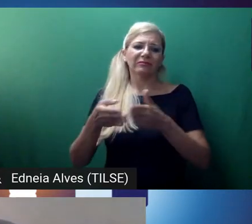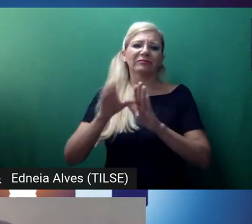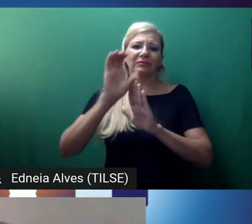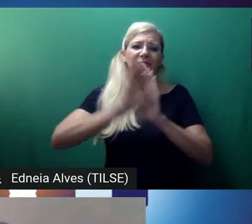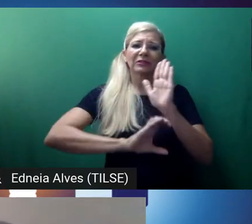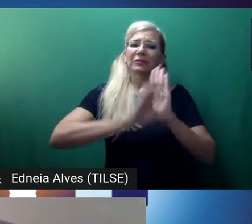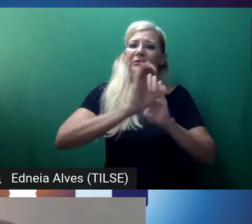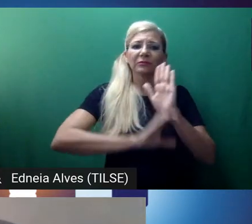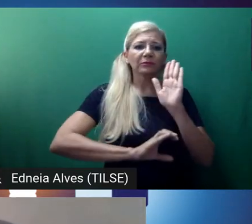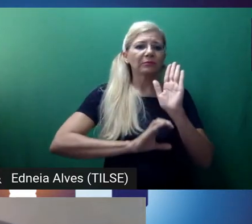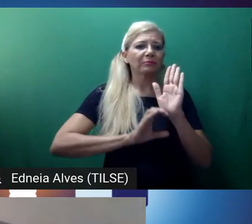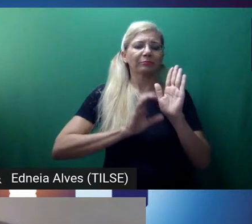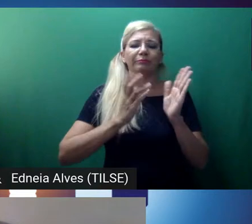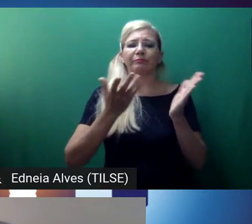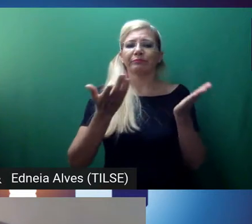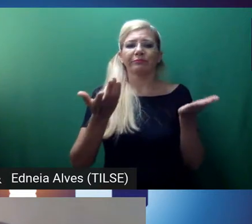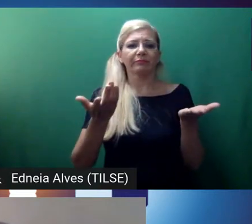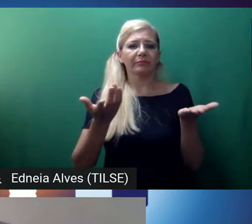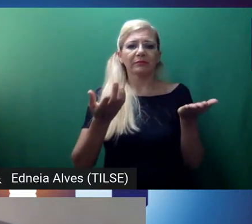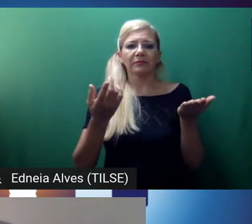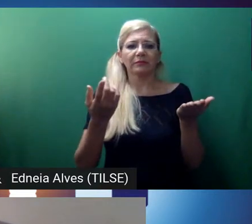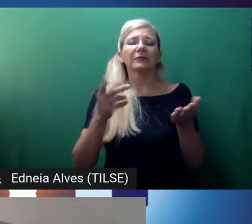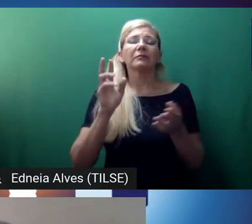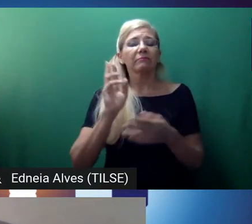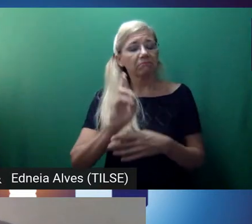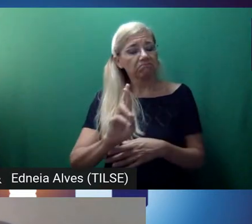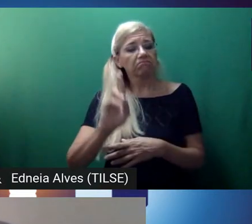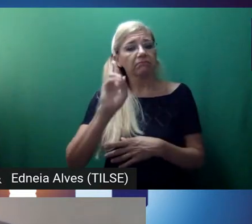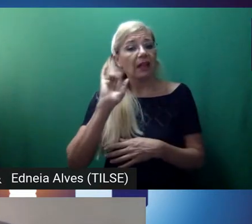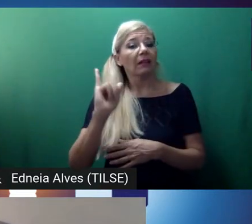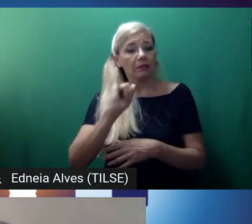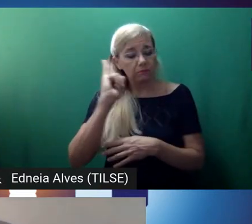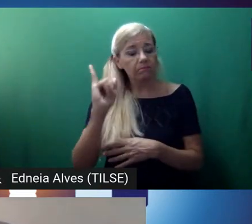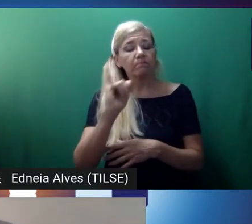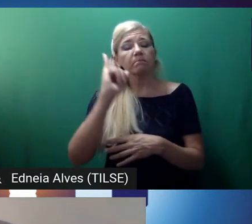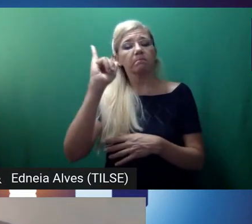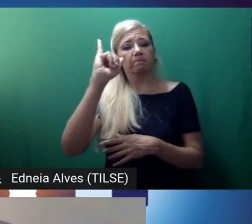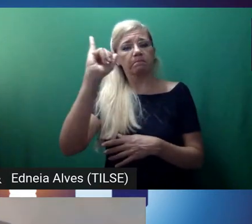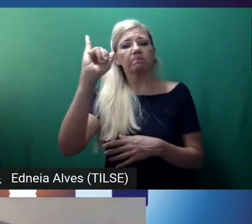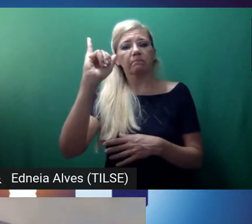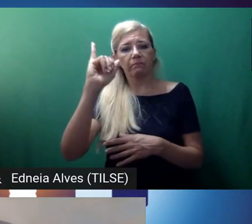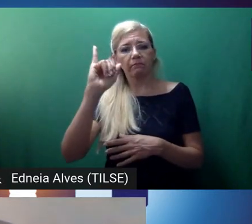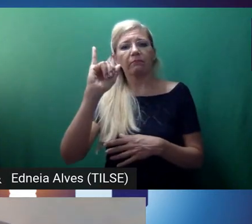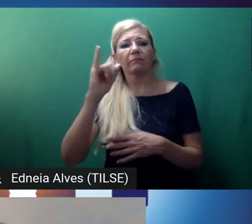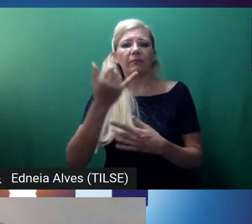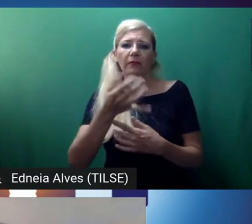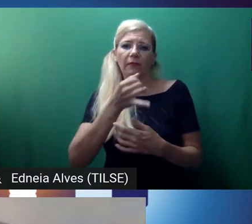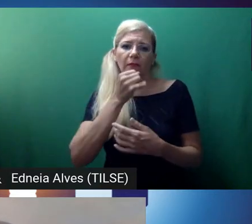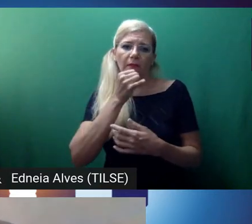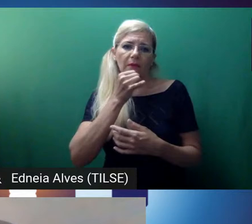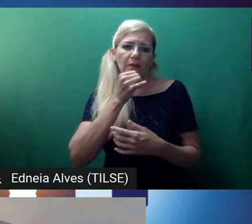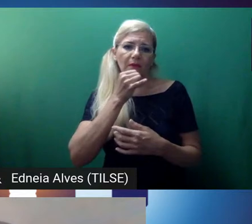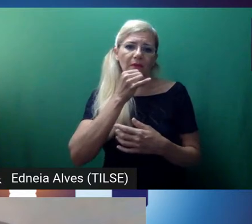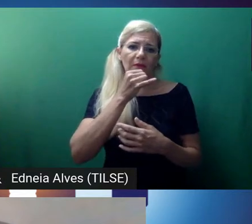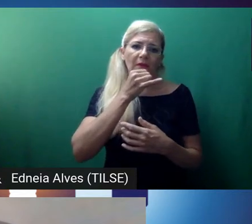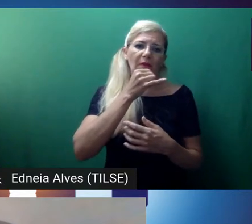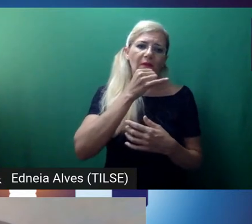think is really important. I have some friends in Mato Grosso who